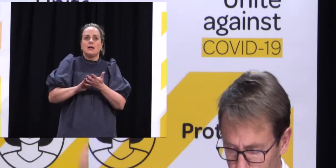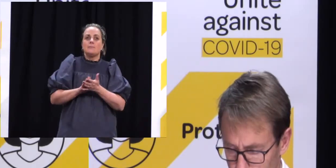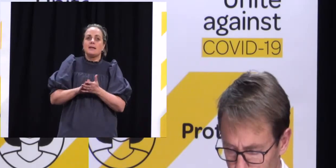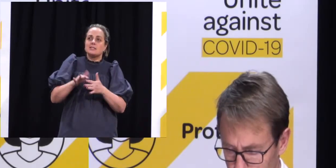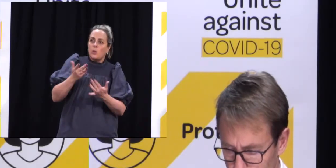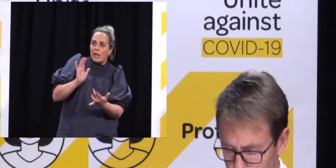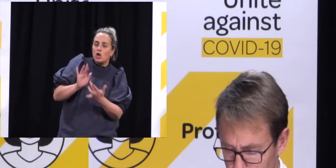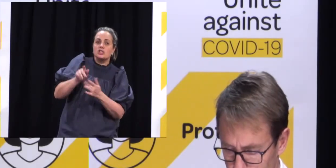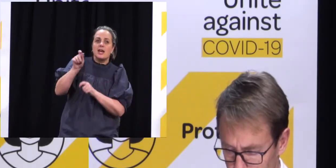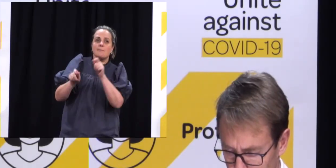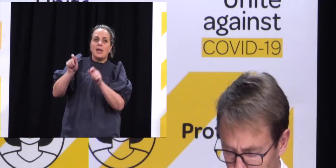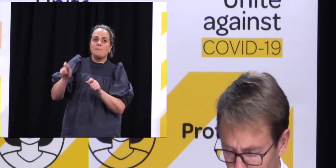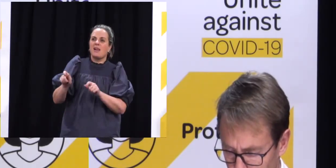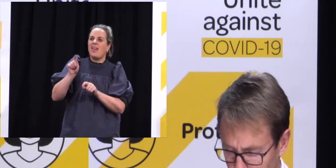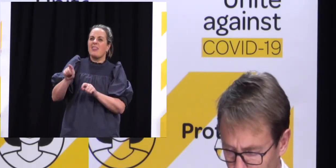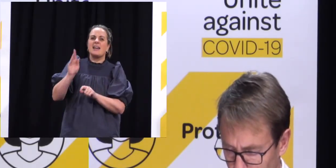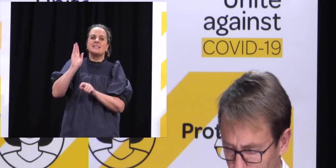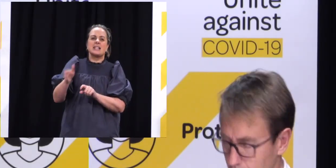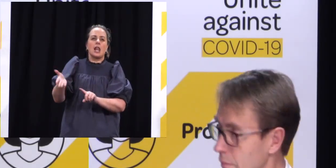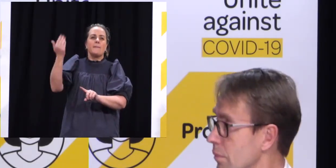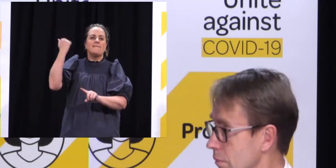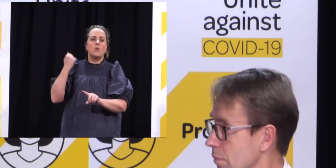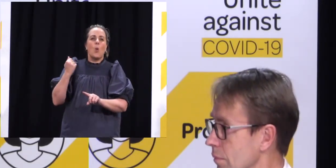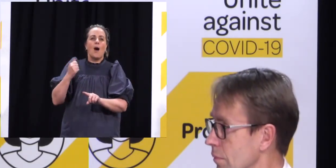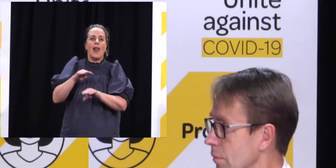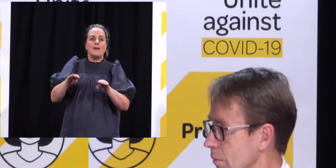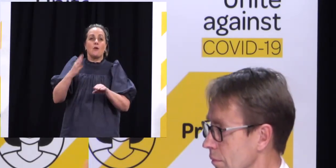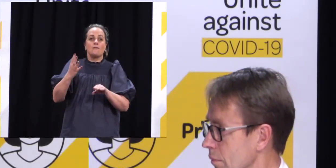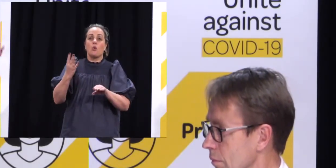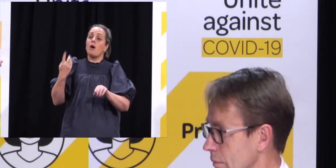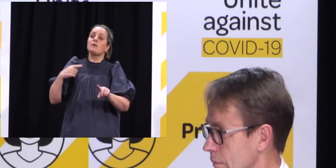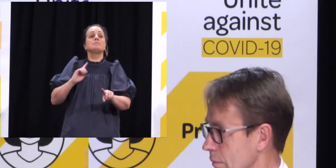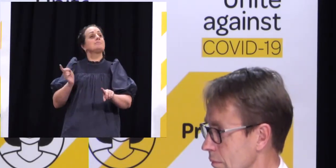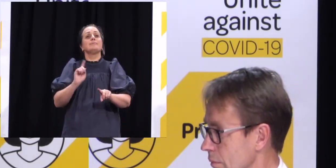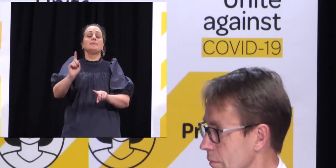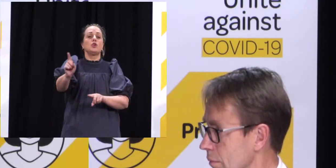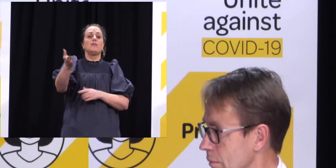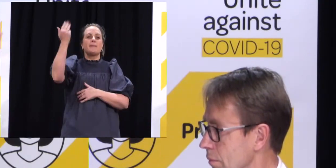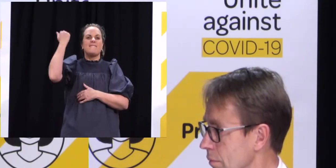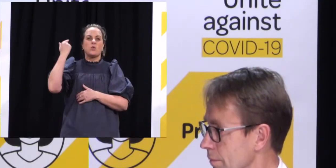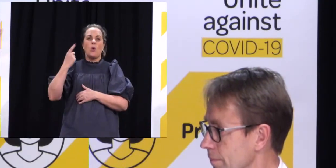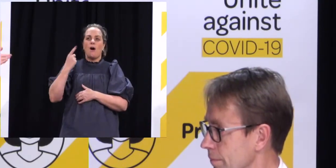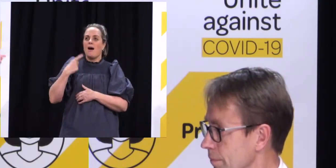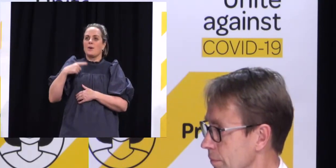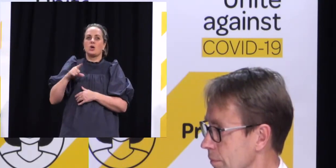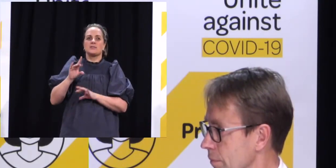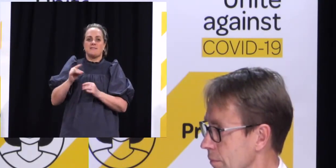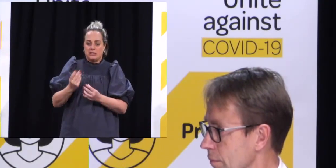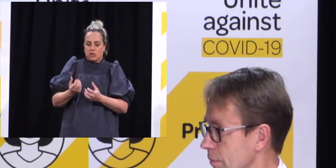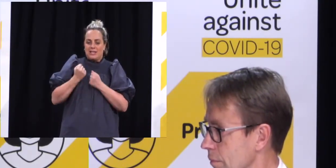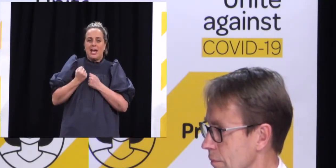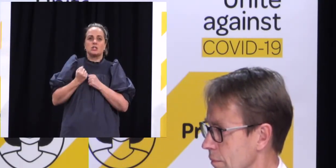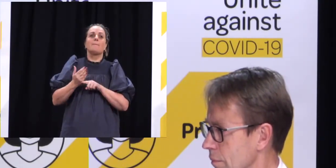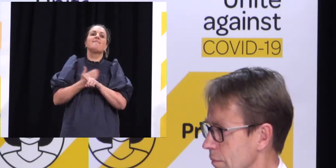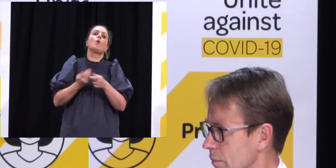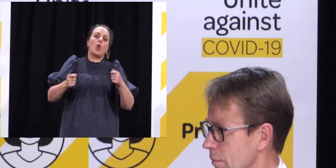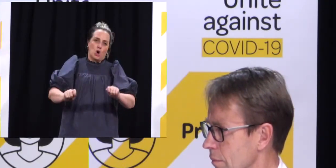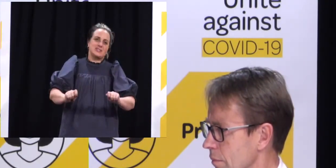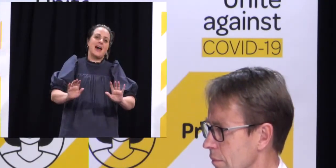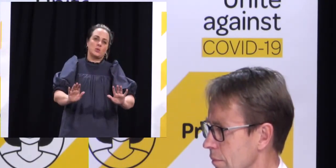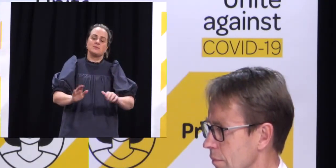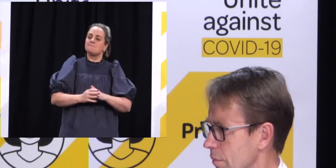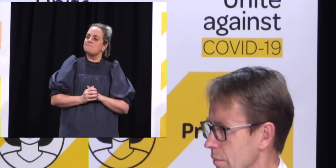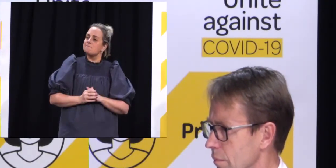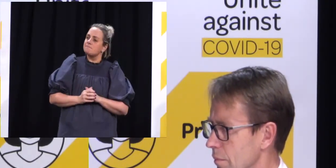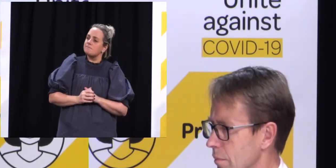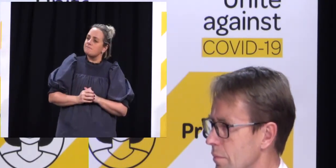have had pre-level 4 movement because they're a case that was infected before we went into lockdown. Just on the